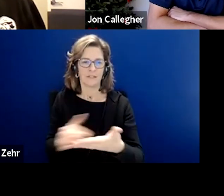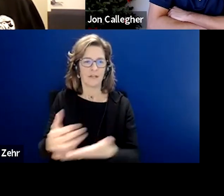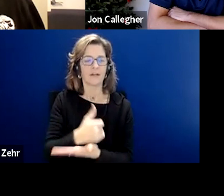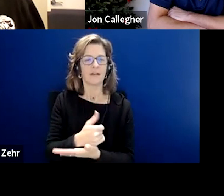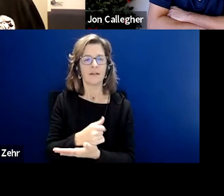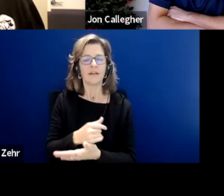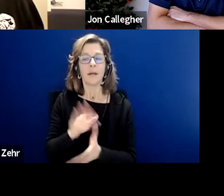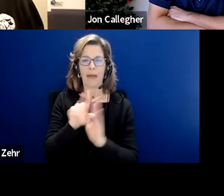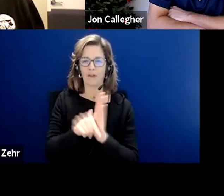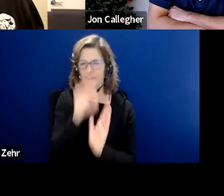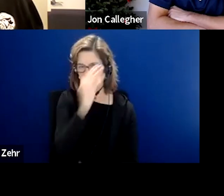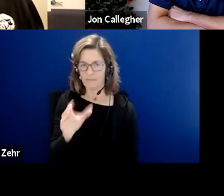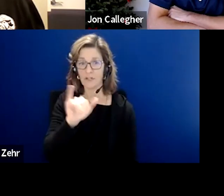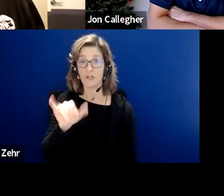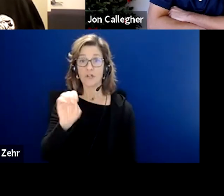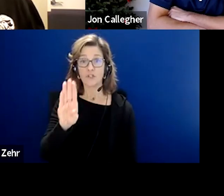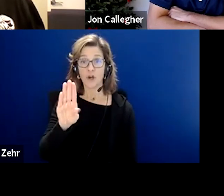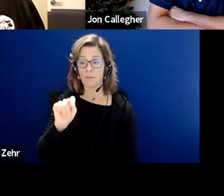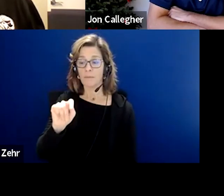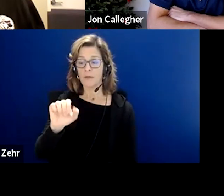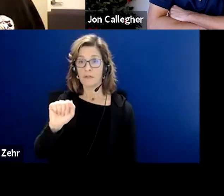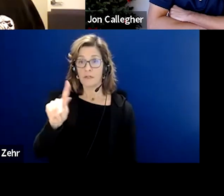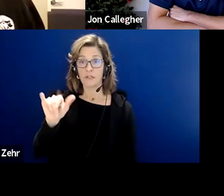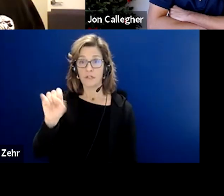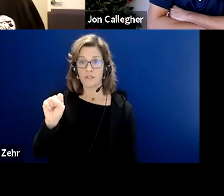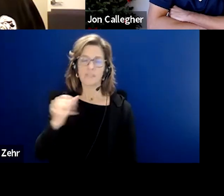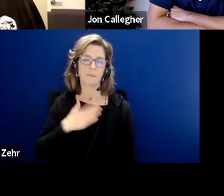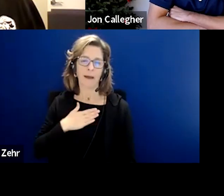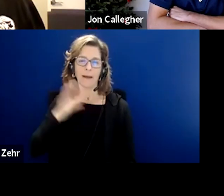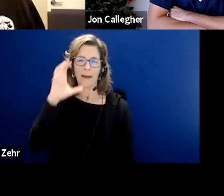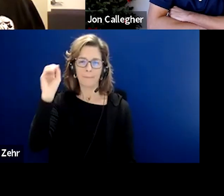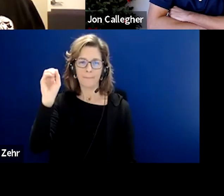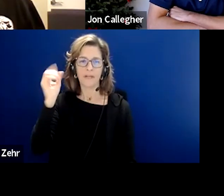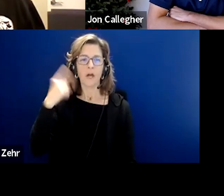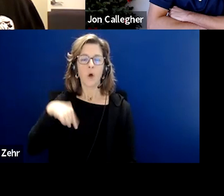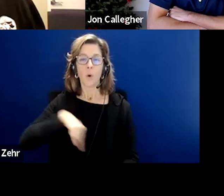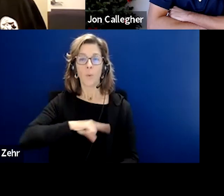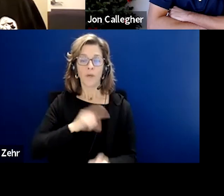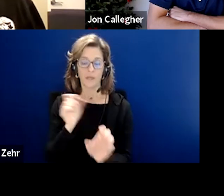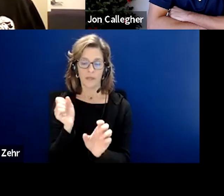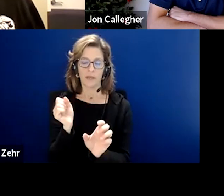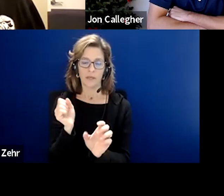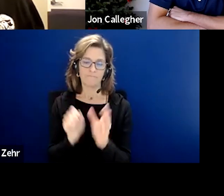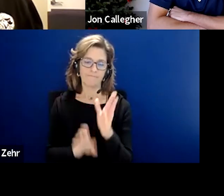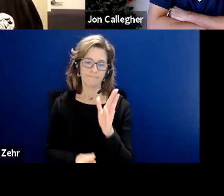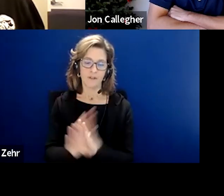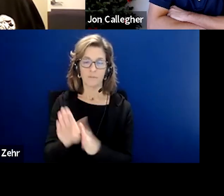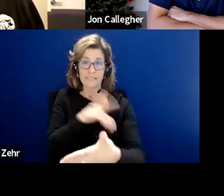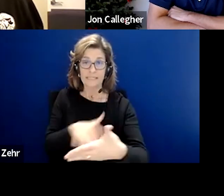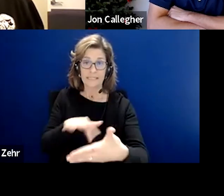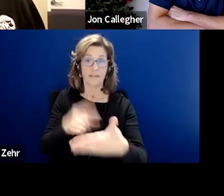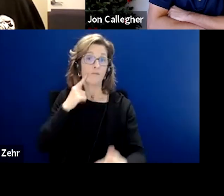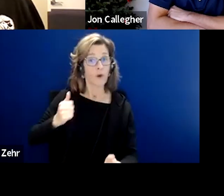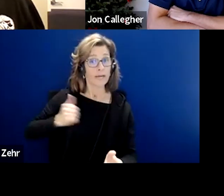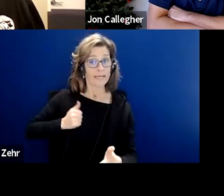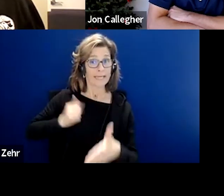Talks is my company, and we produced a study of Canadian workers, the workers